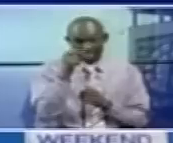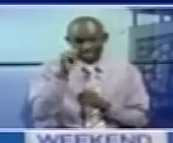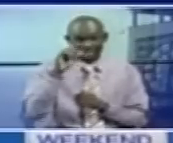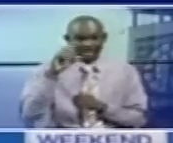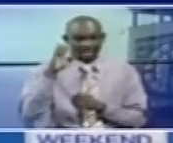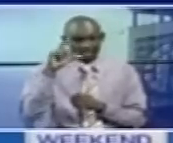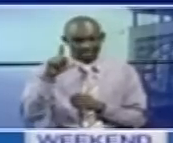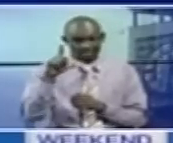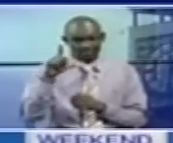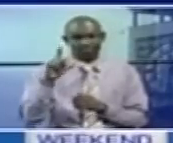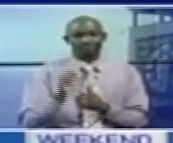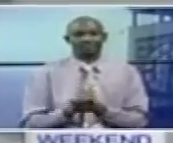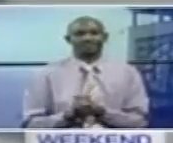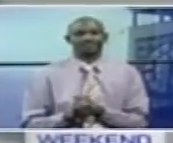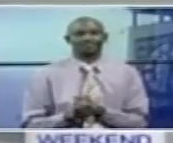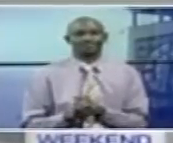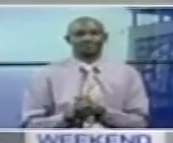Nzimbi.